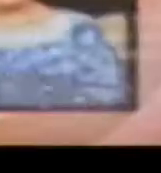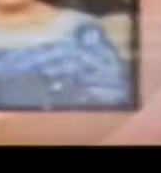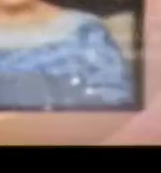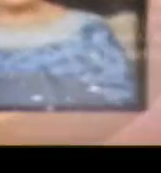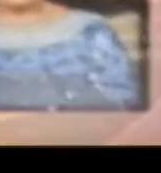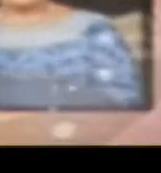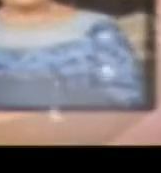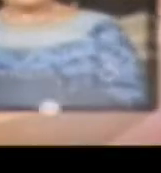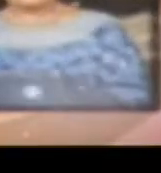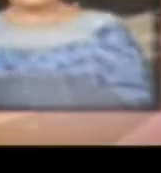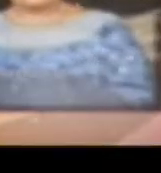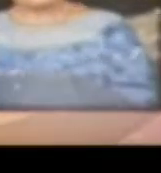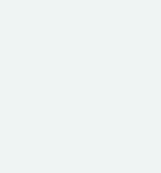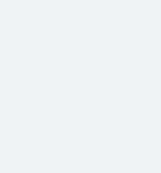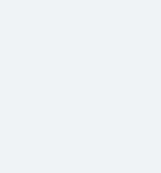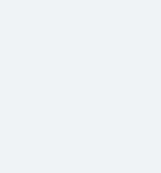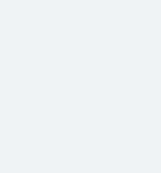challenge.